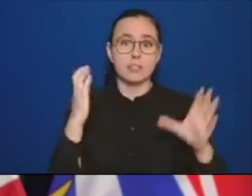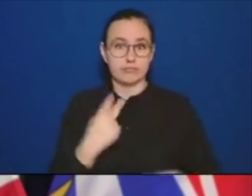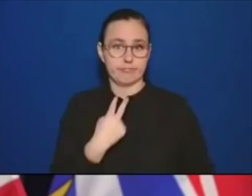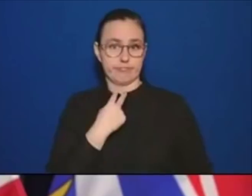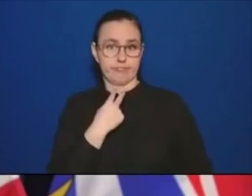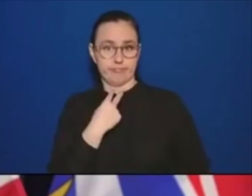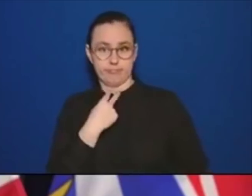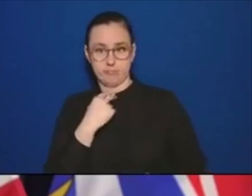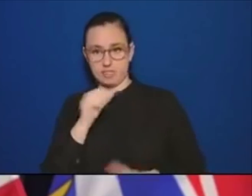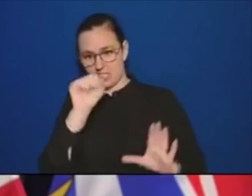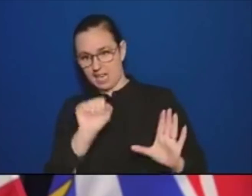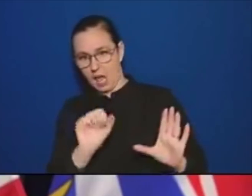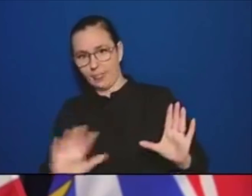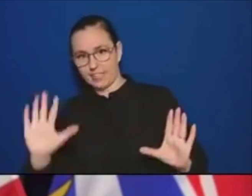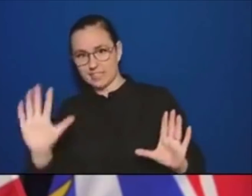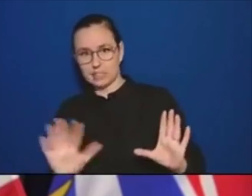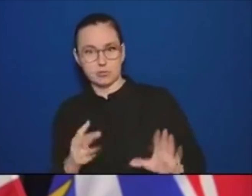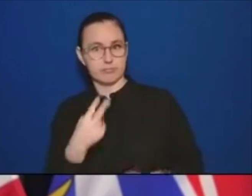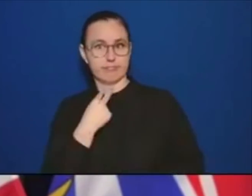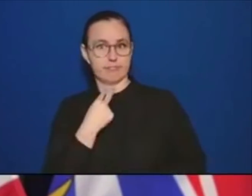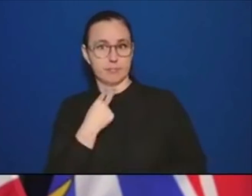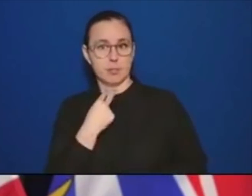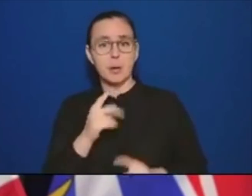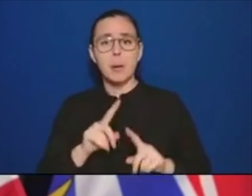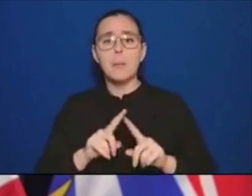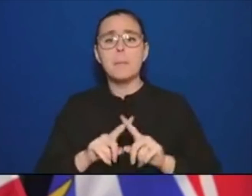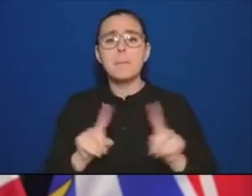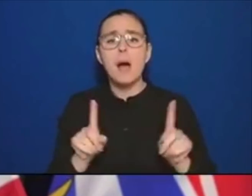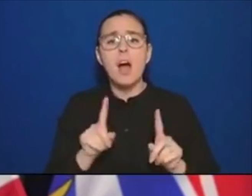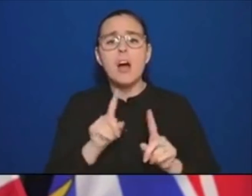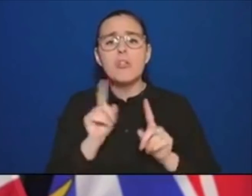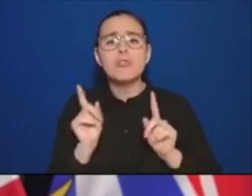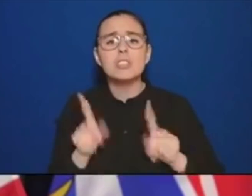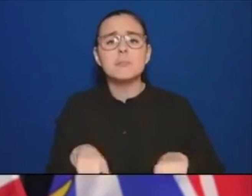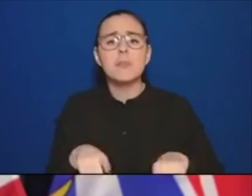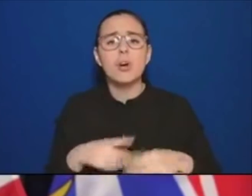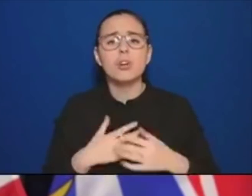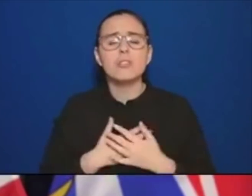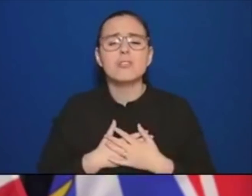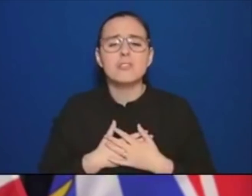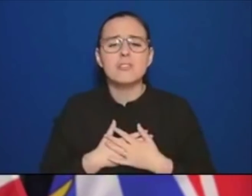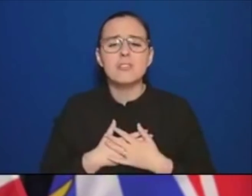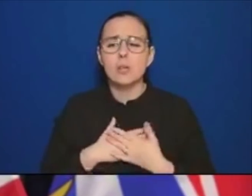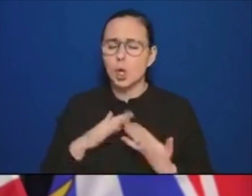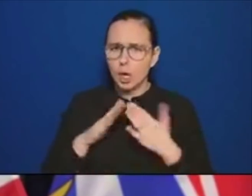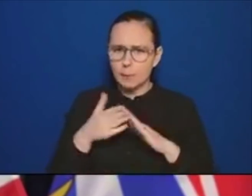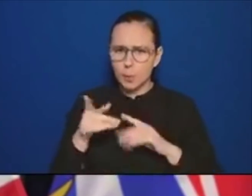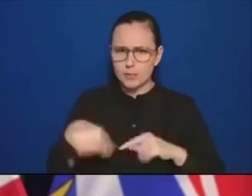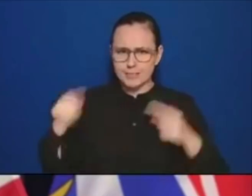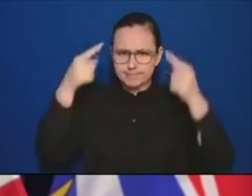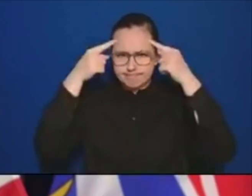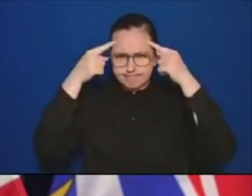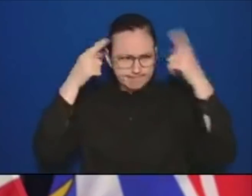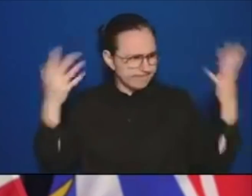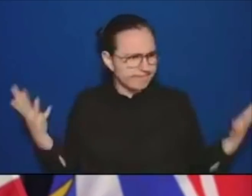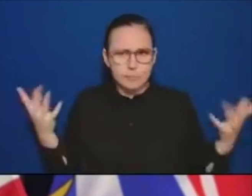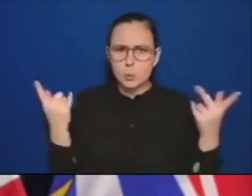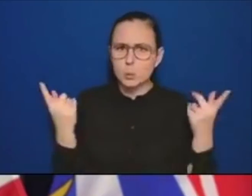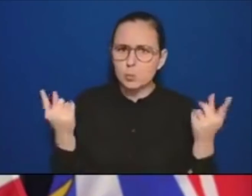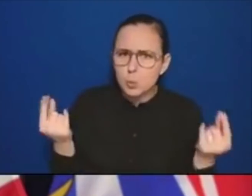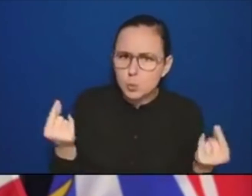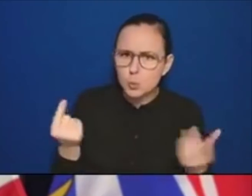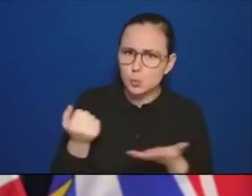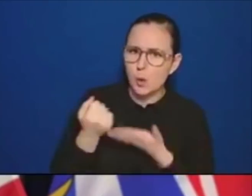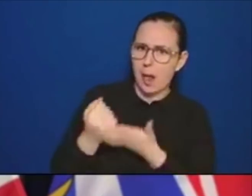the response was unbelievable. The thought that communities had for truck drivers who were far from home and